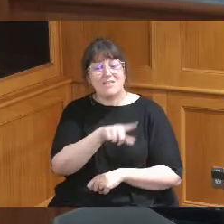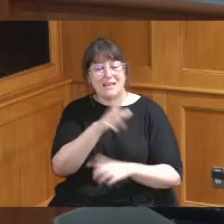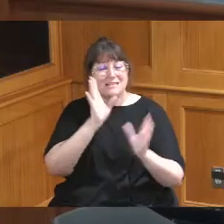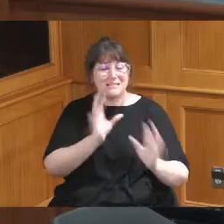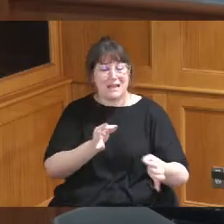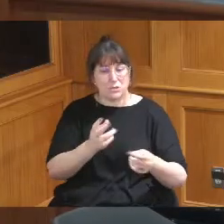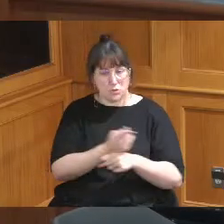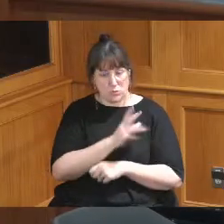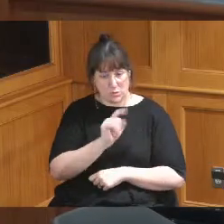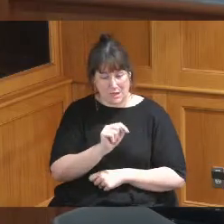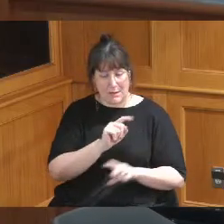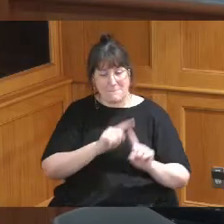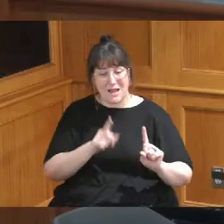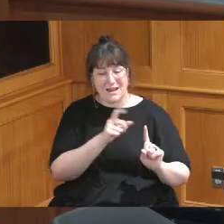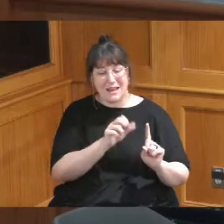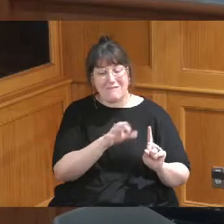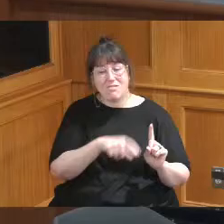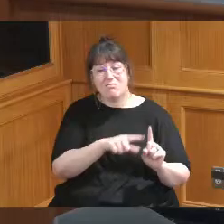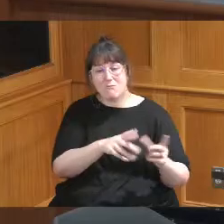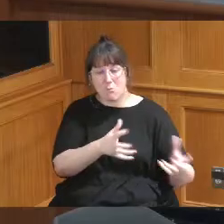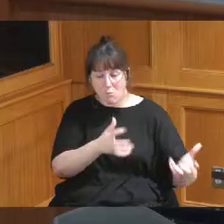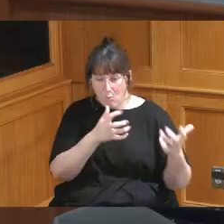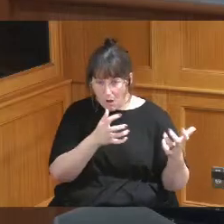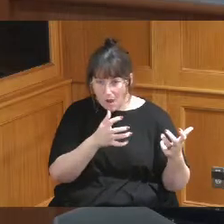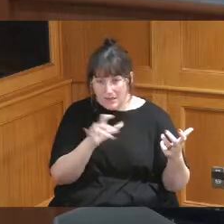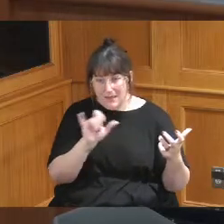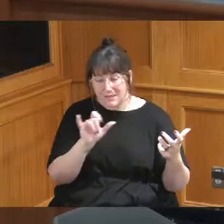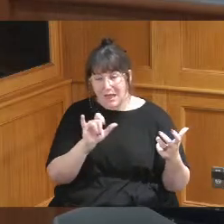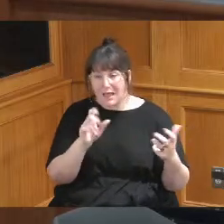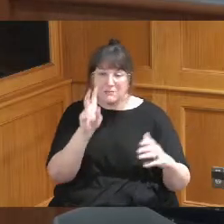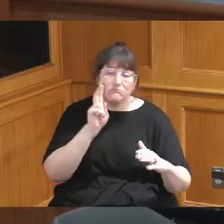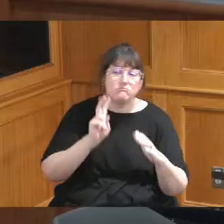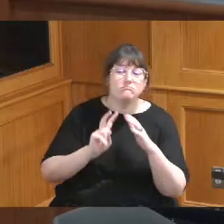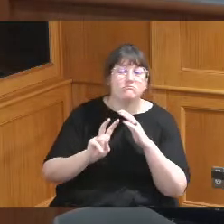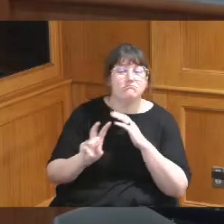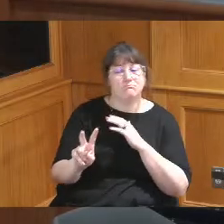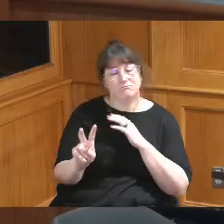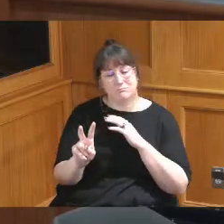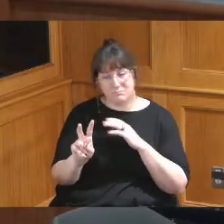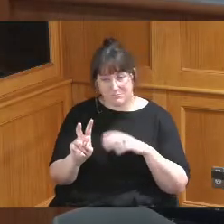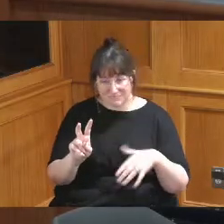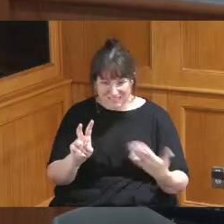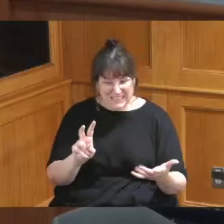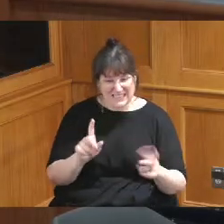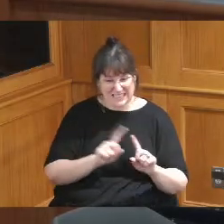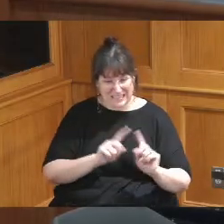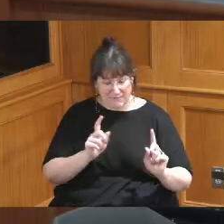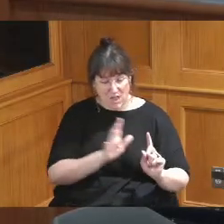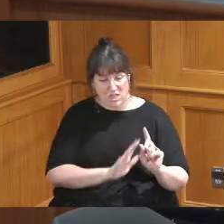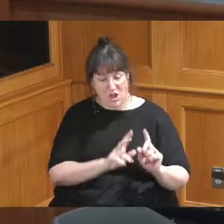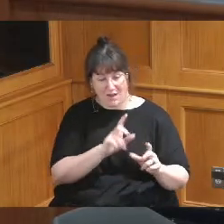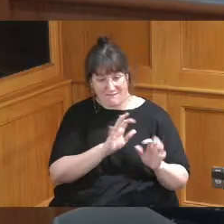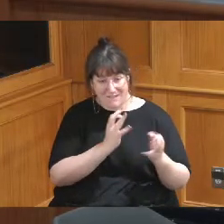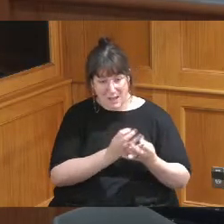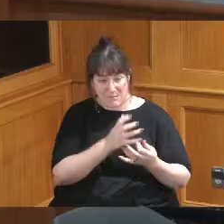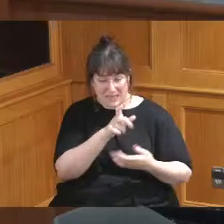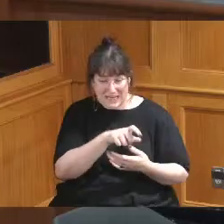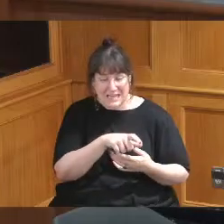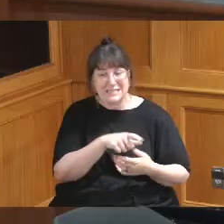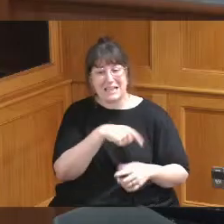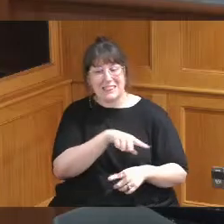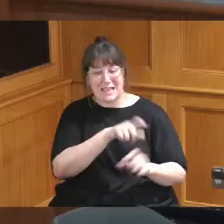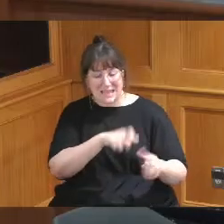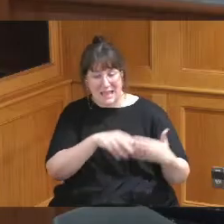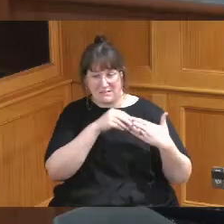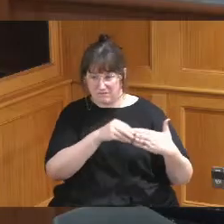so. But if they would like to forecast maybe a little differently that their family needs, they're able to exercise